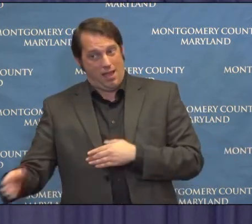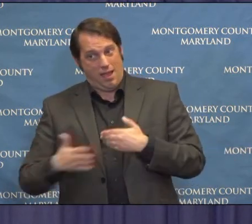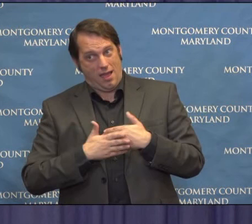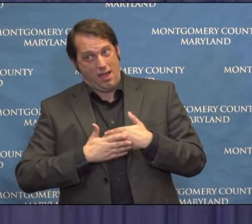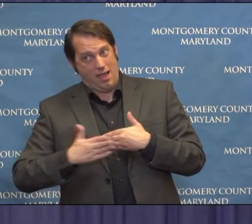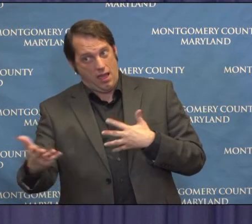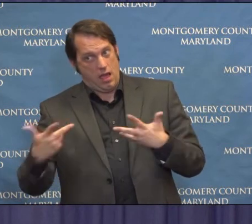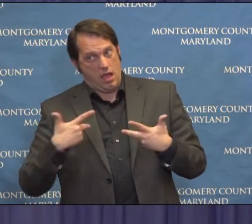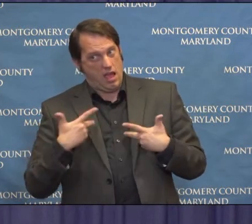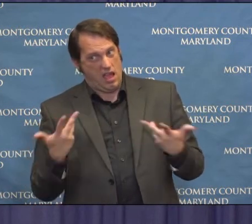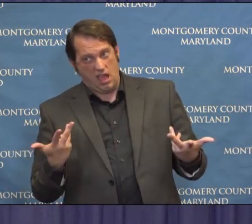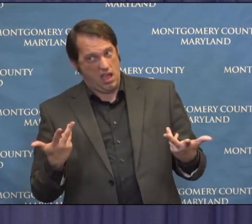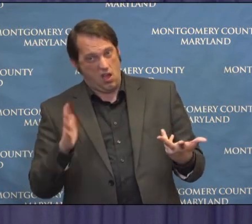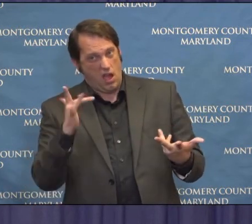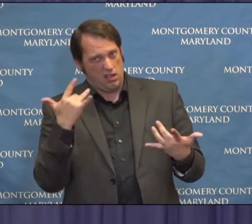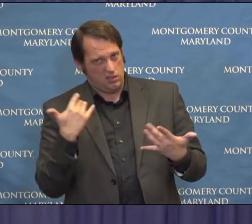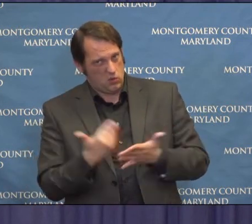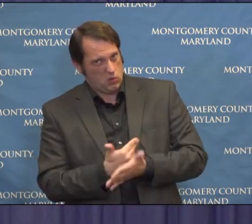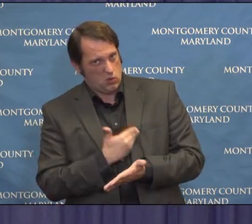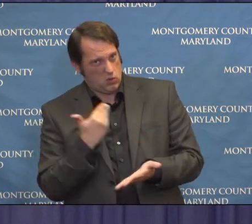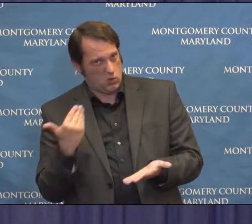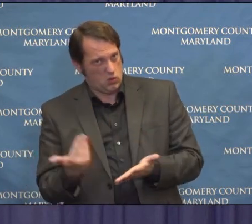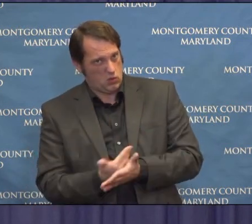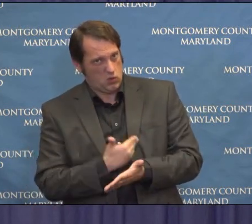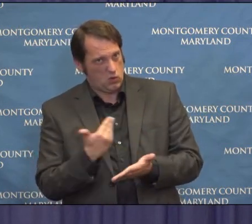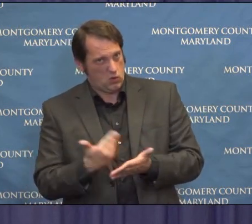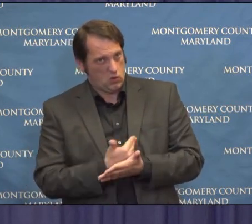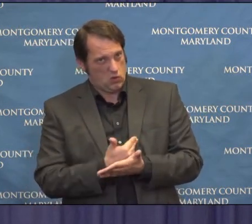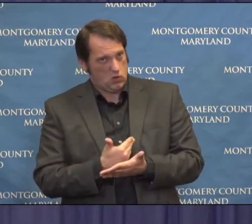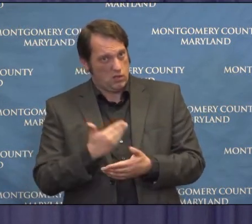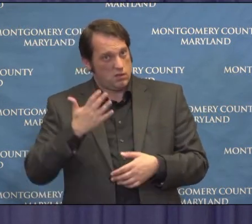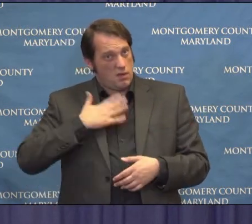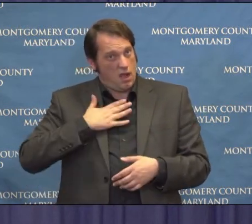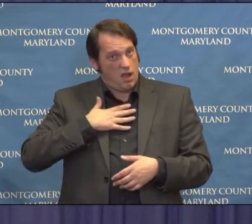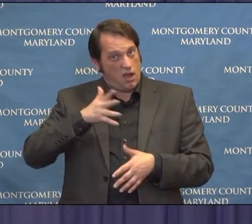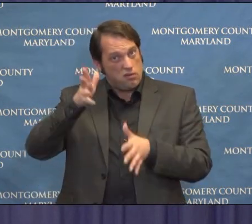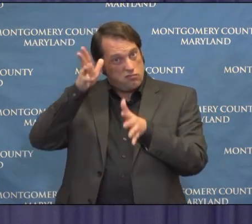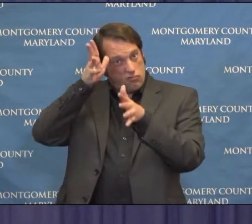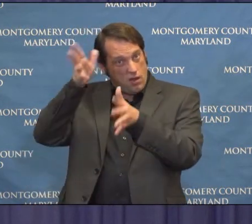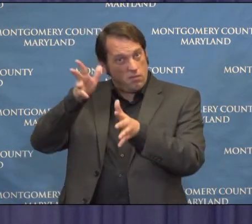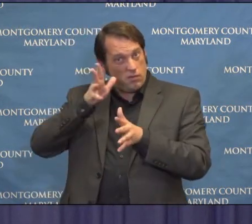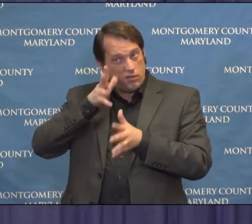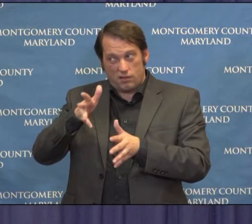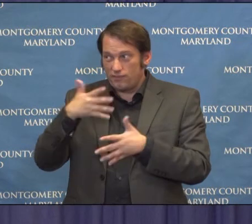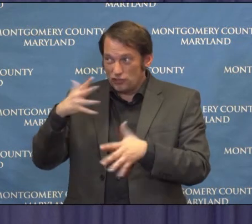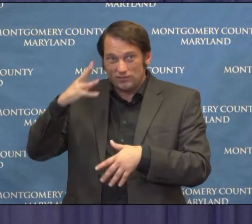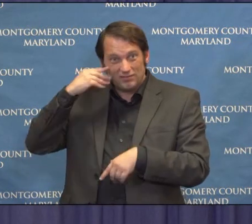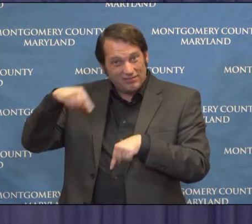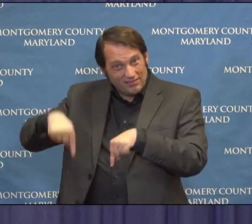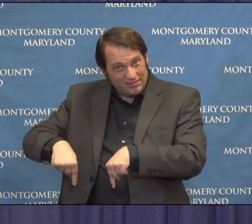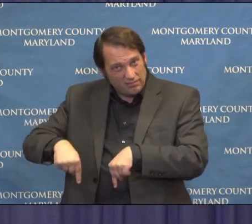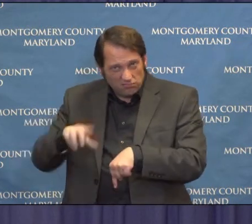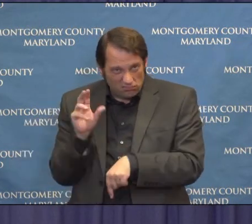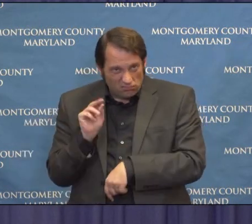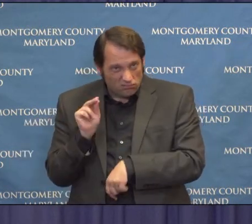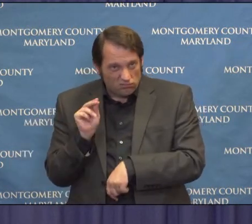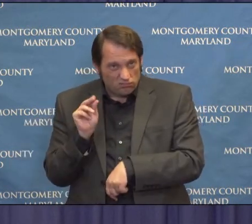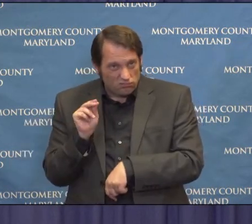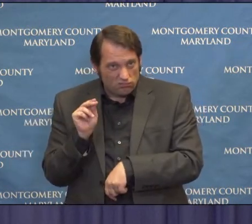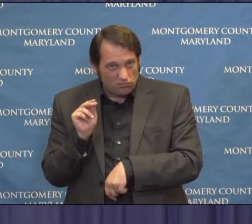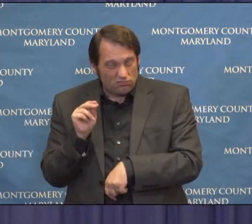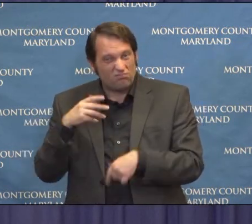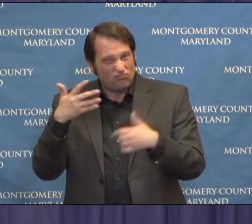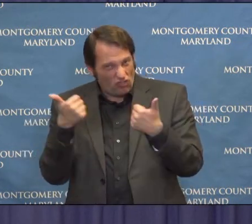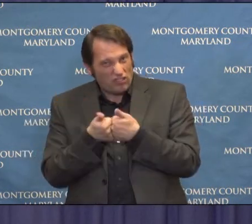even know if my grandparents would have experienced anything like this. So it's a really challenging place to be. But everybody